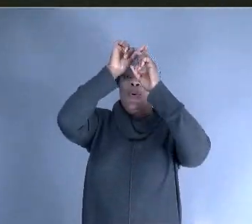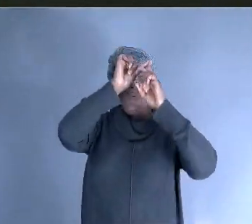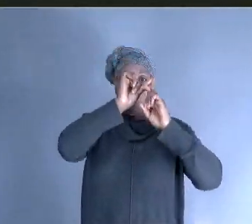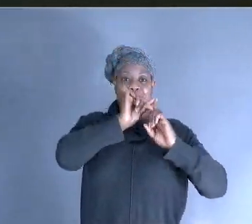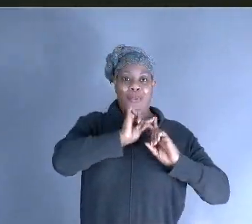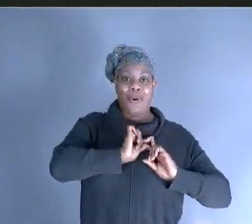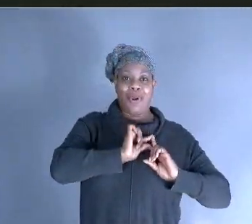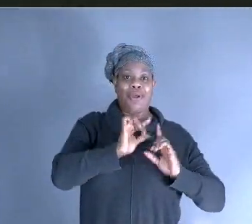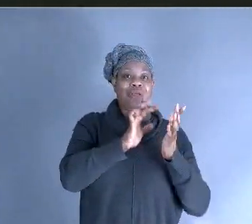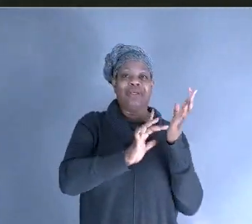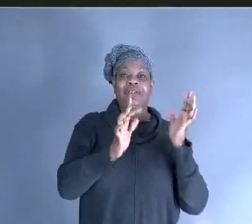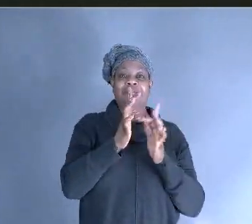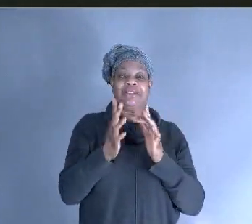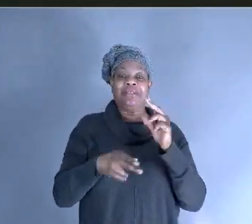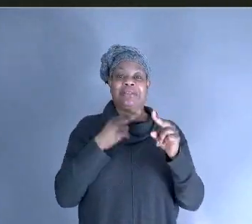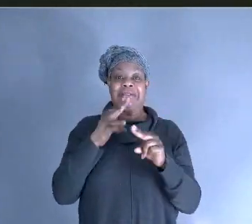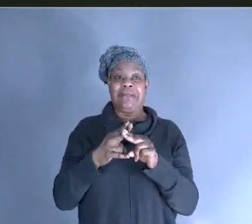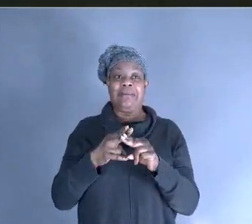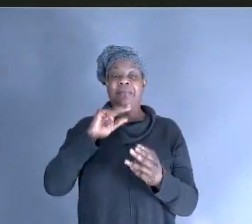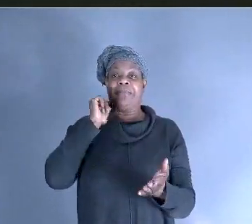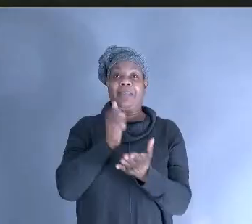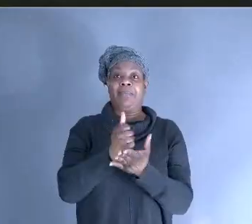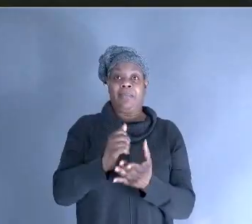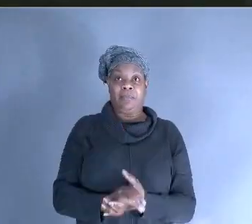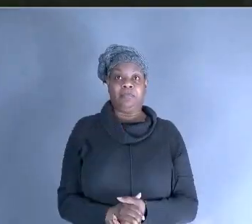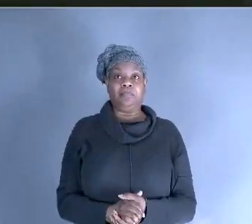Jesus' name. Amen.